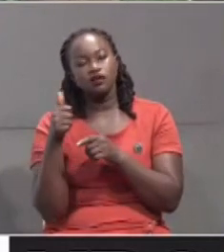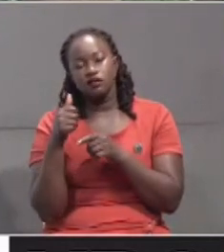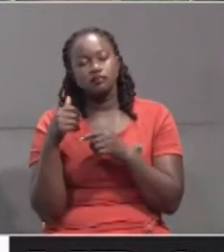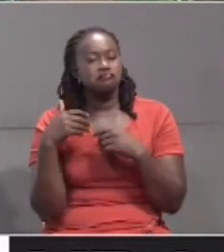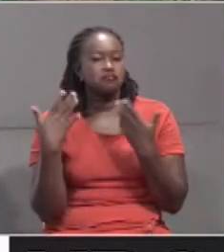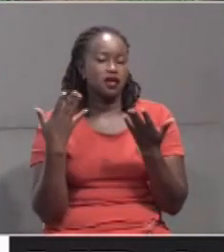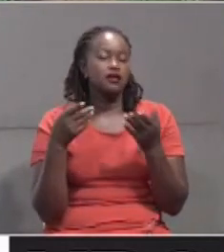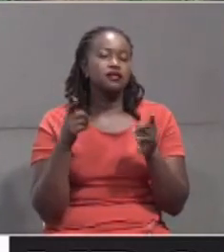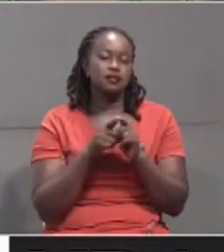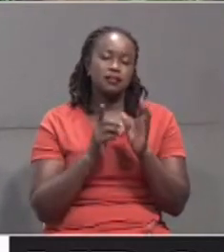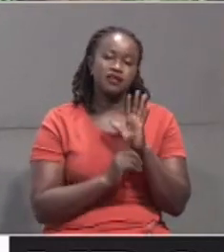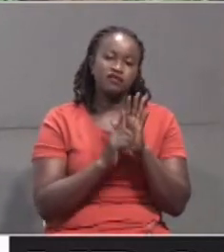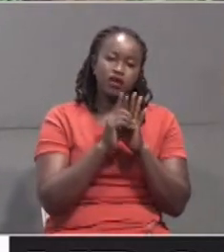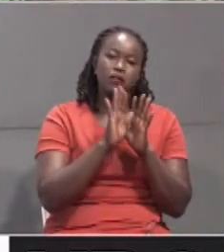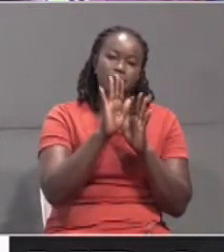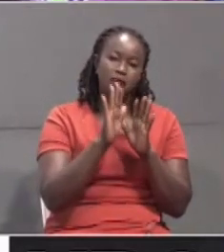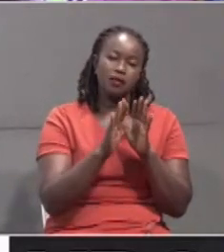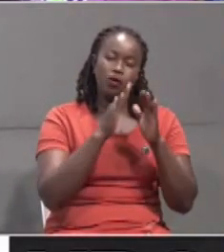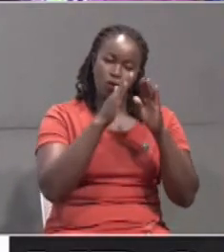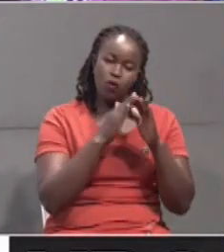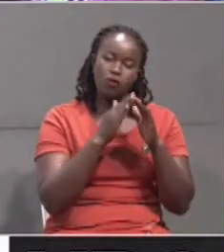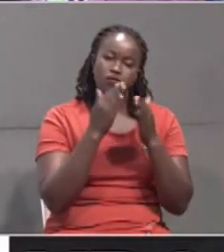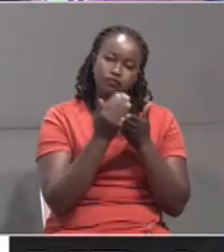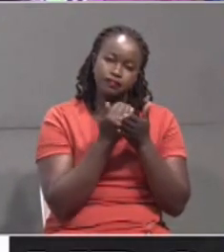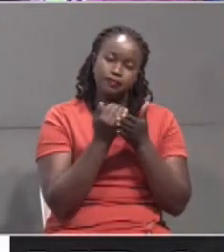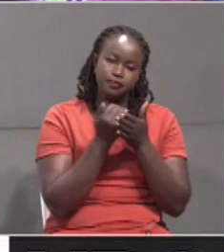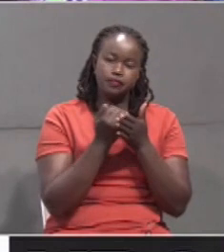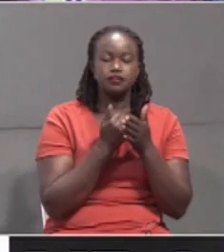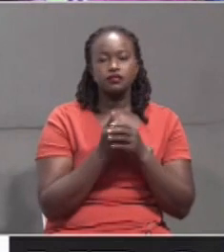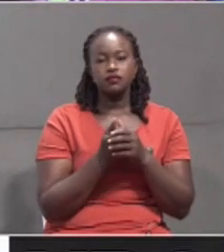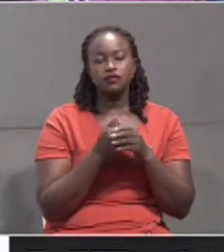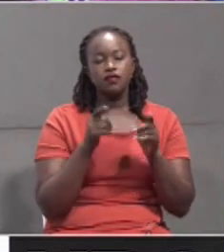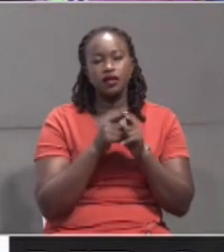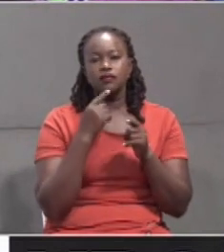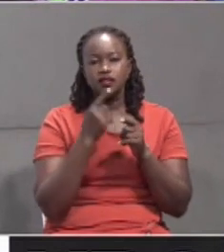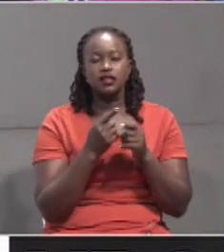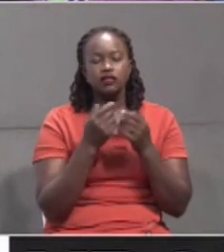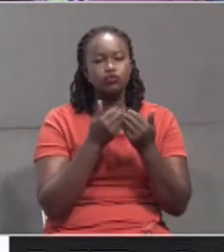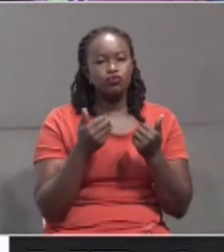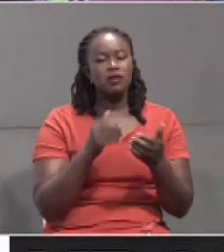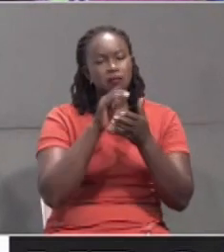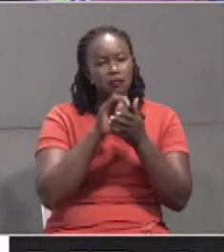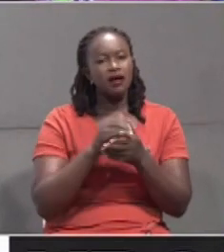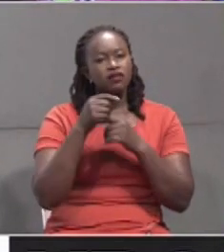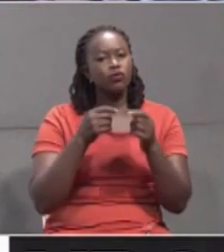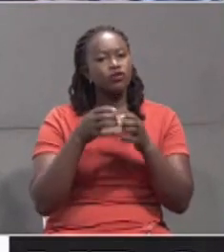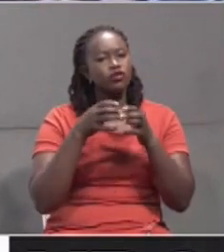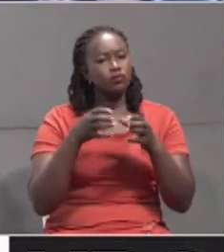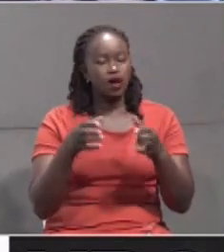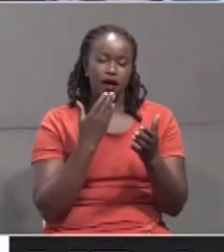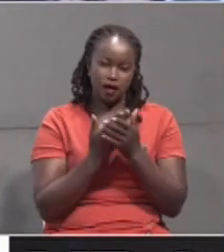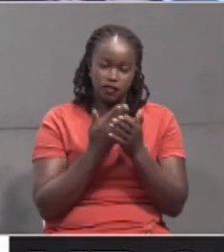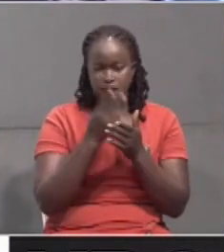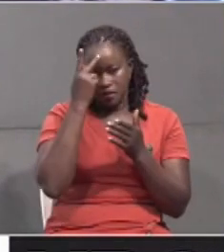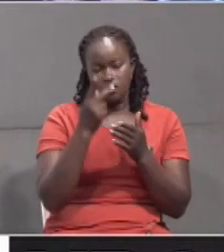thus developing on their household income. Tibulihwa addresses the alarming rise of child marriages, urging parents to prioritize